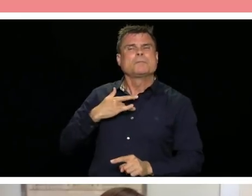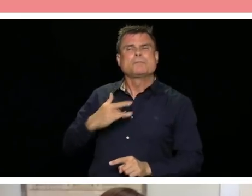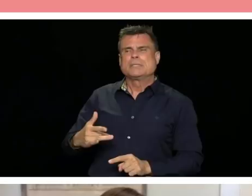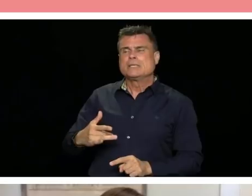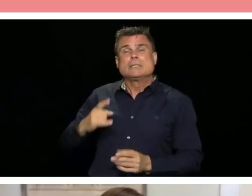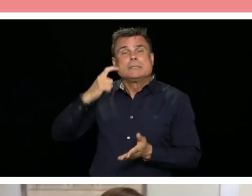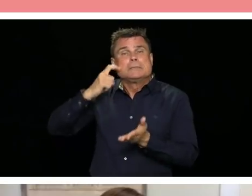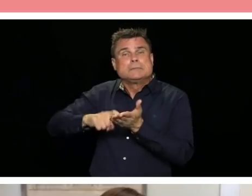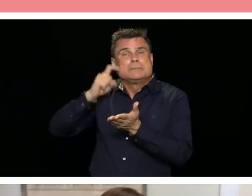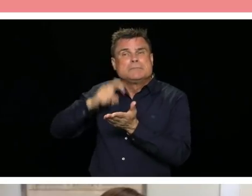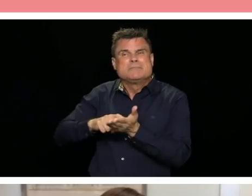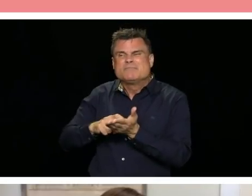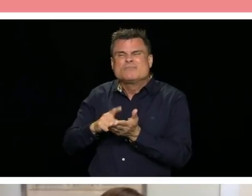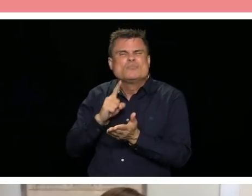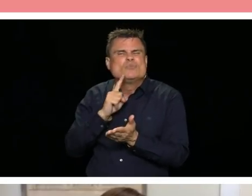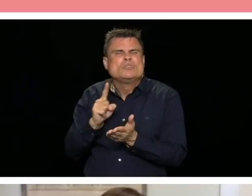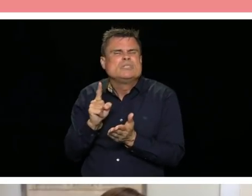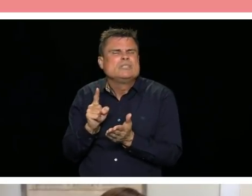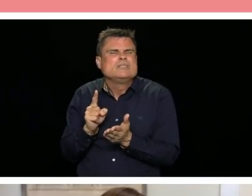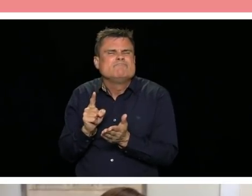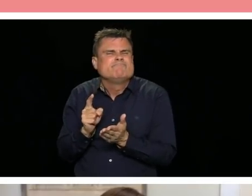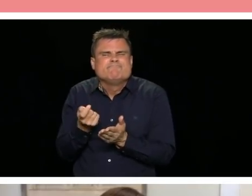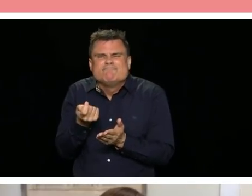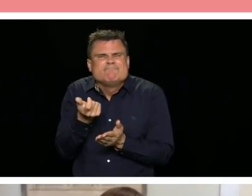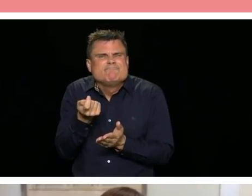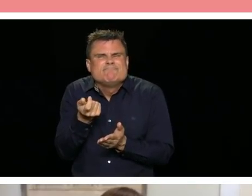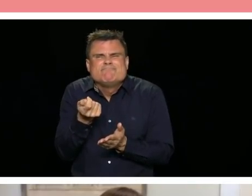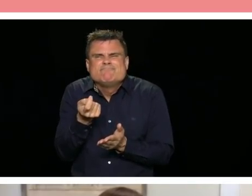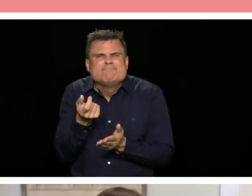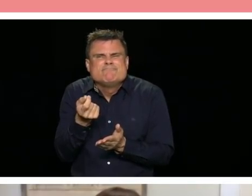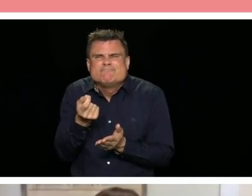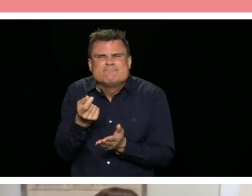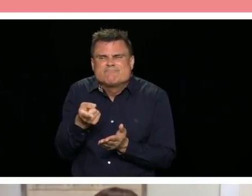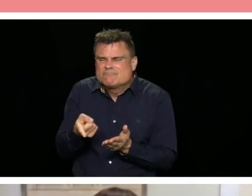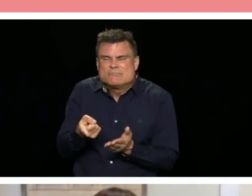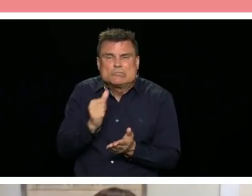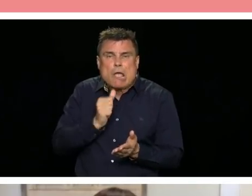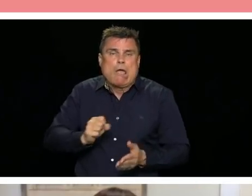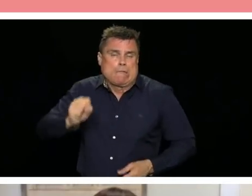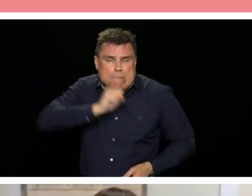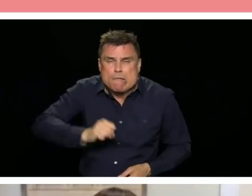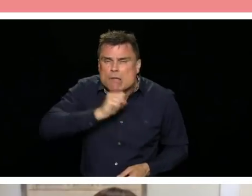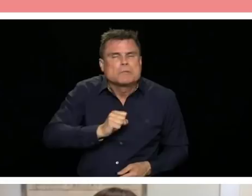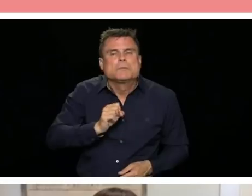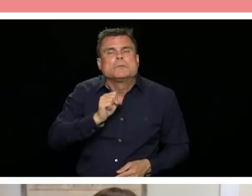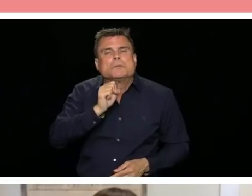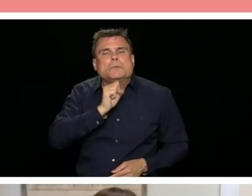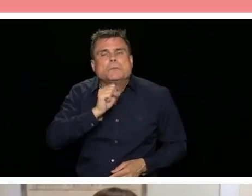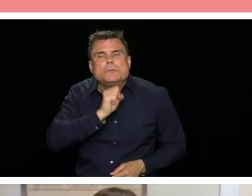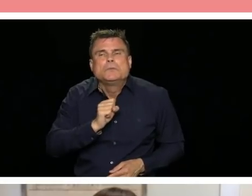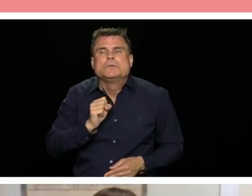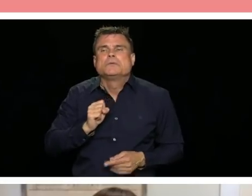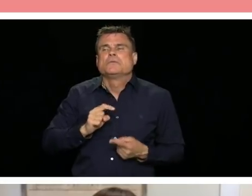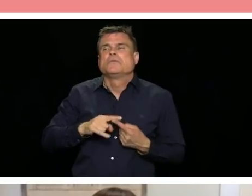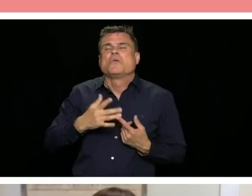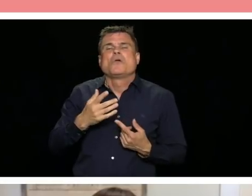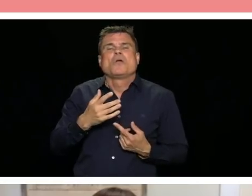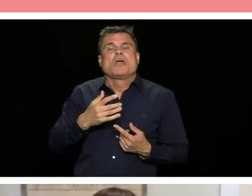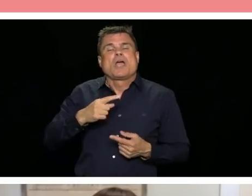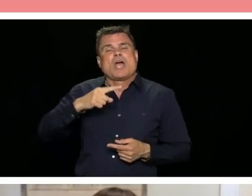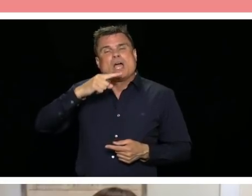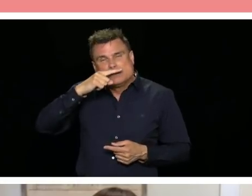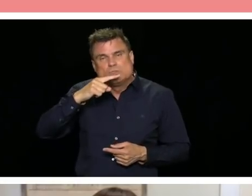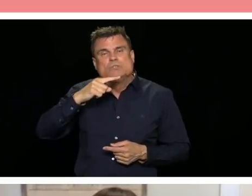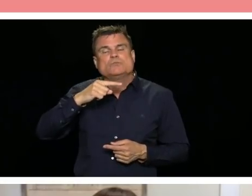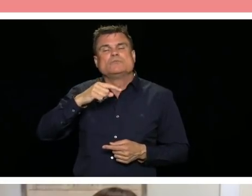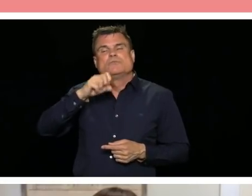about symptoms. When people have symptoms, they pass it on to others. So if your child is ill, or if they have a runny nose and you